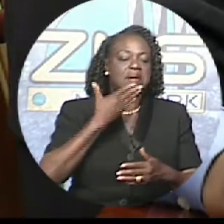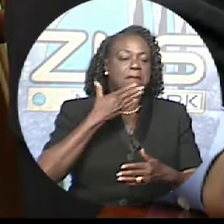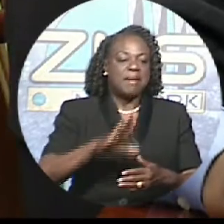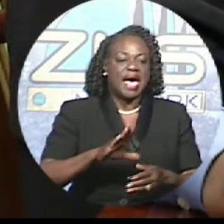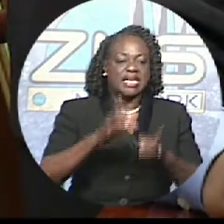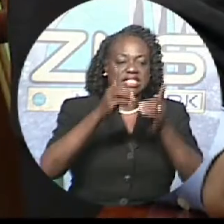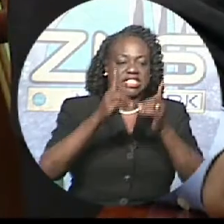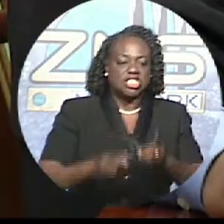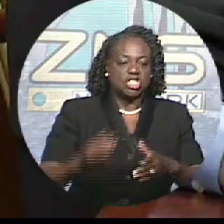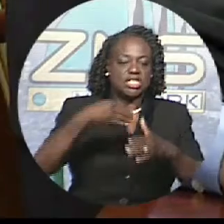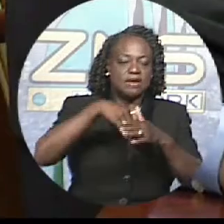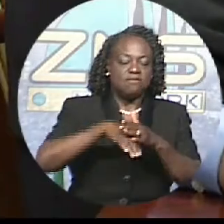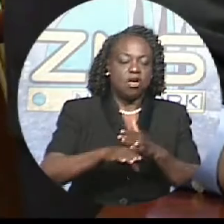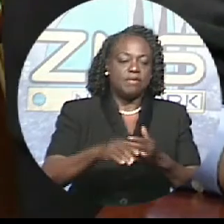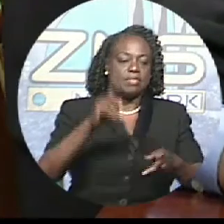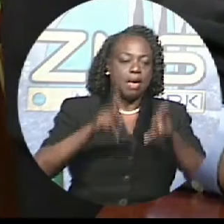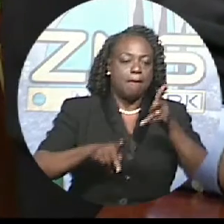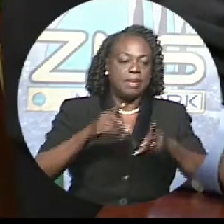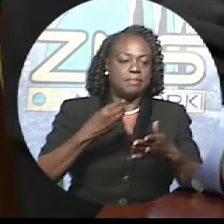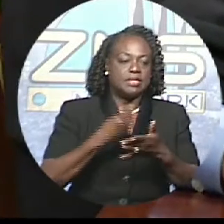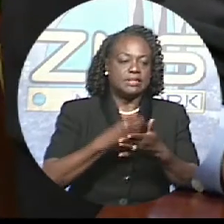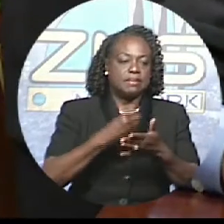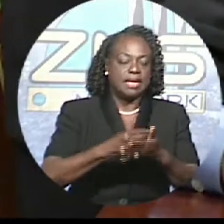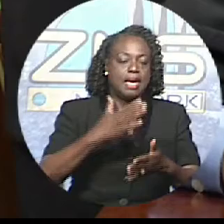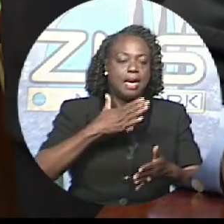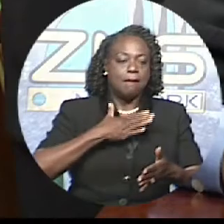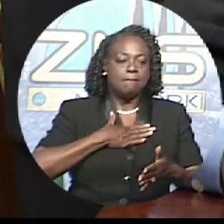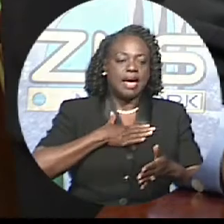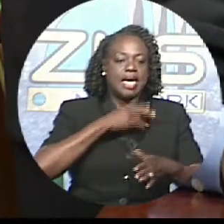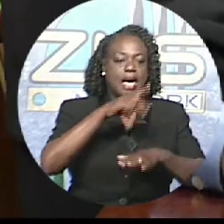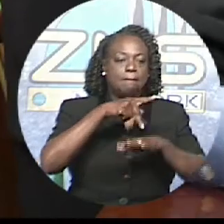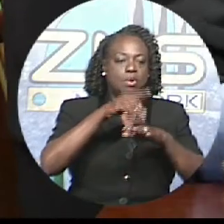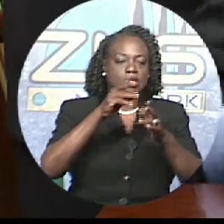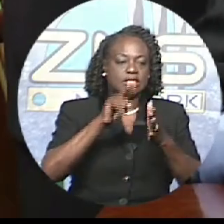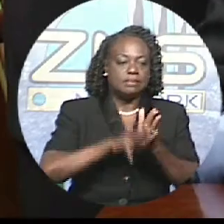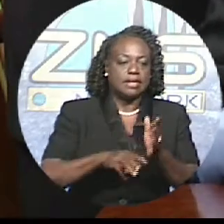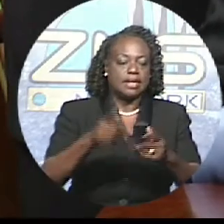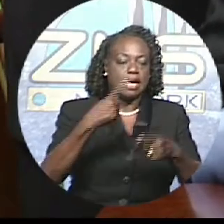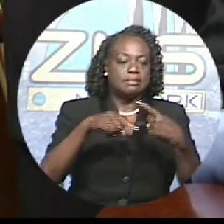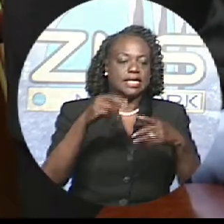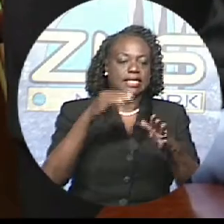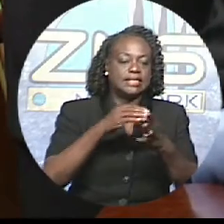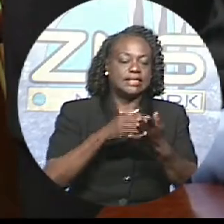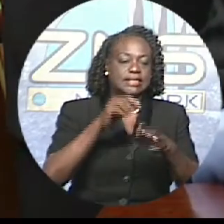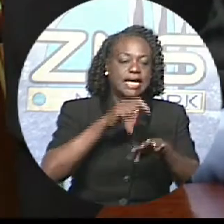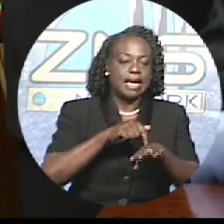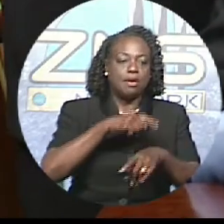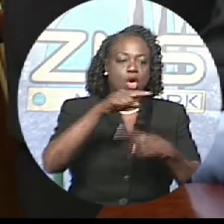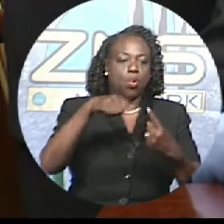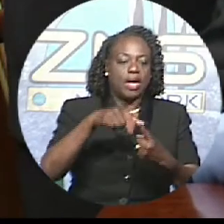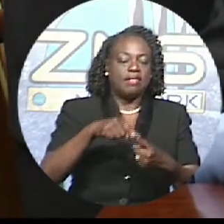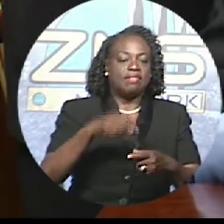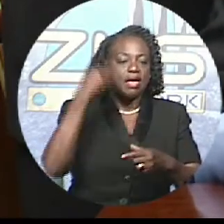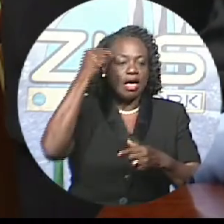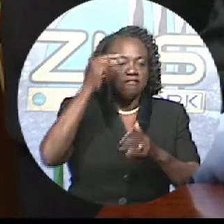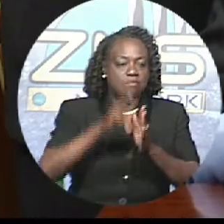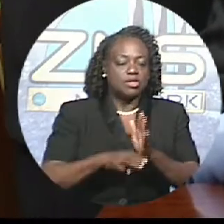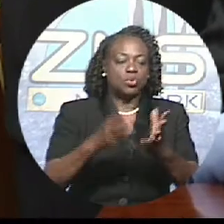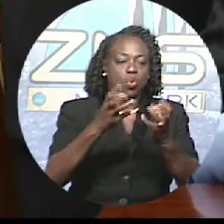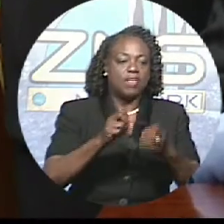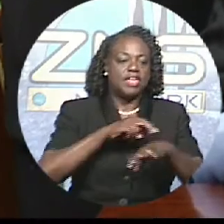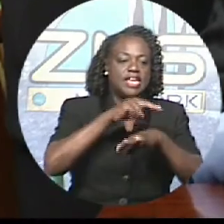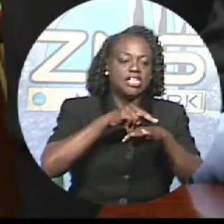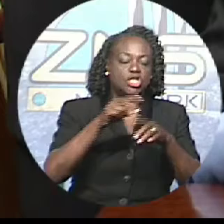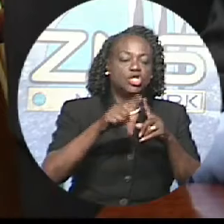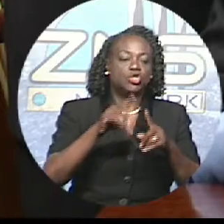involving the people's money. My appointment comes at a time when the government would like the nation to be focused only on the